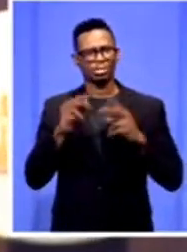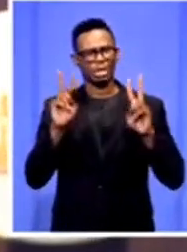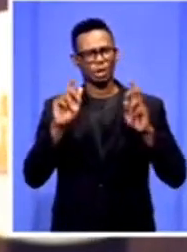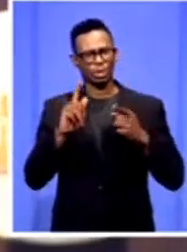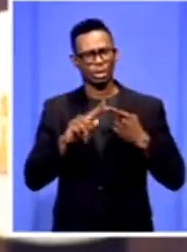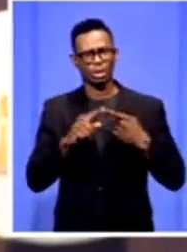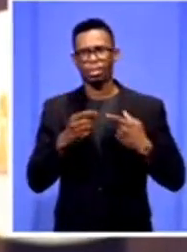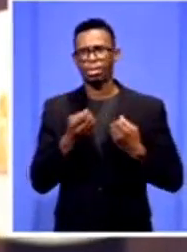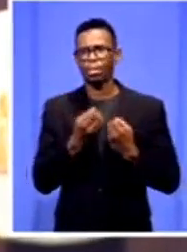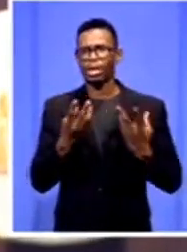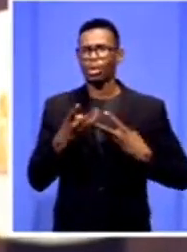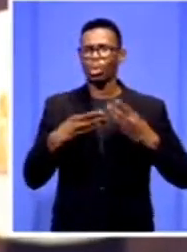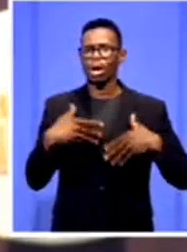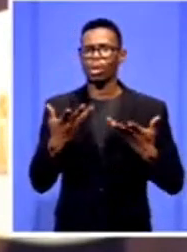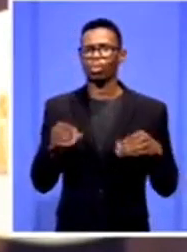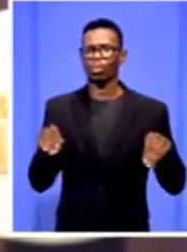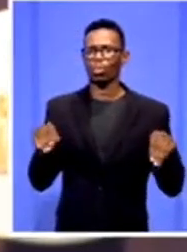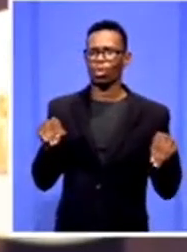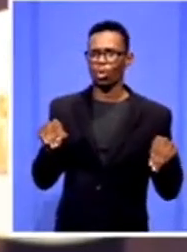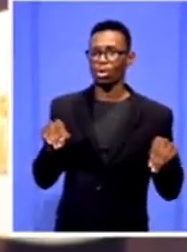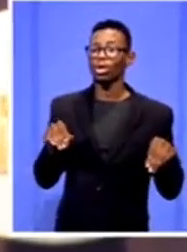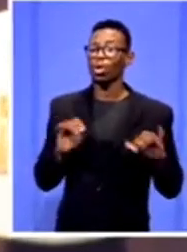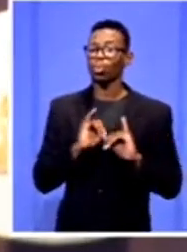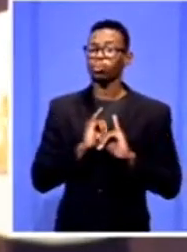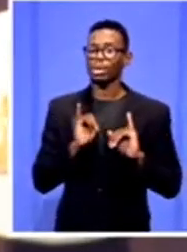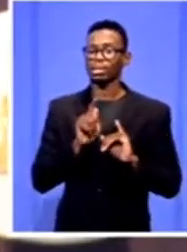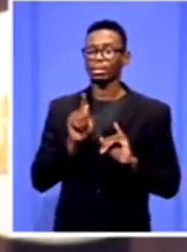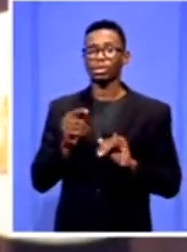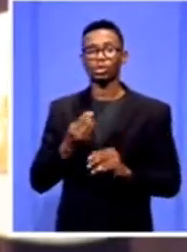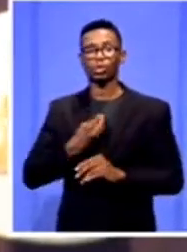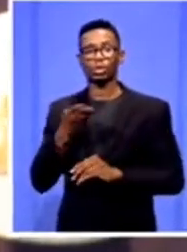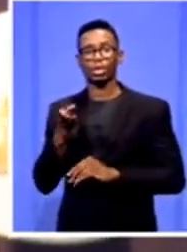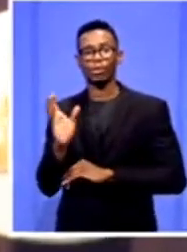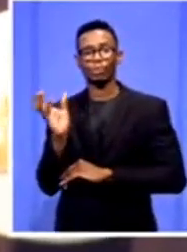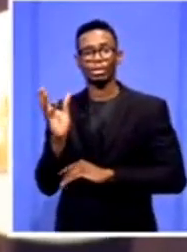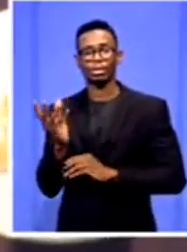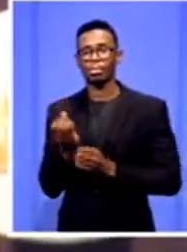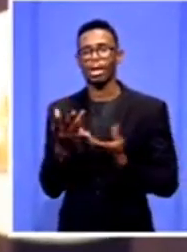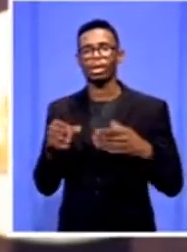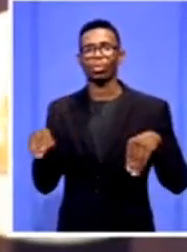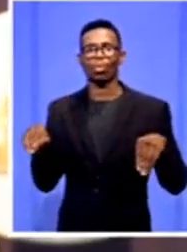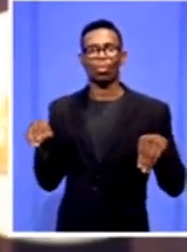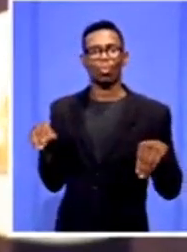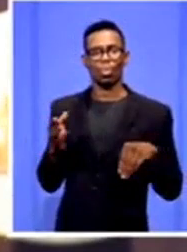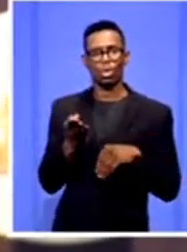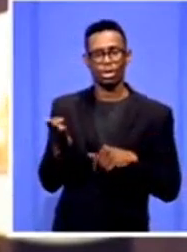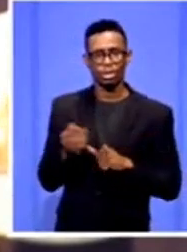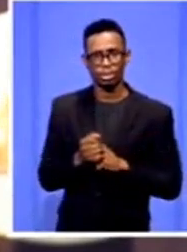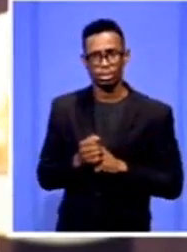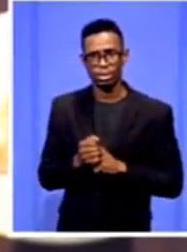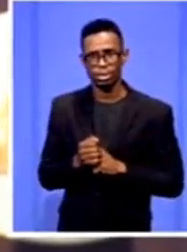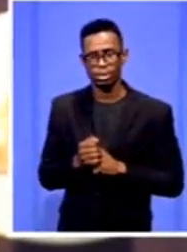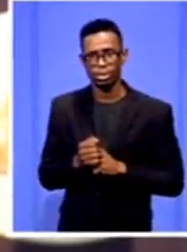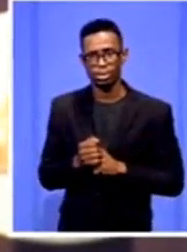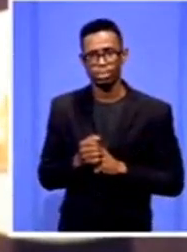ho the youth of the Free State. Ba bang boholo ba bona ya bobedi e ne tlile ho lluwa ka yona ke taba